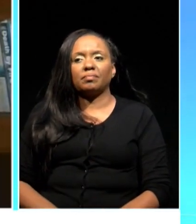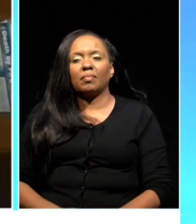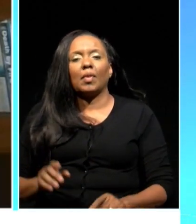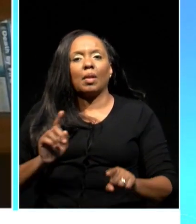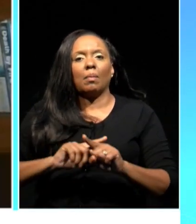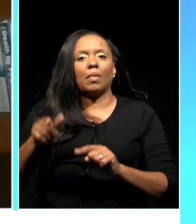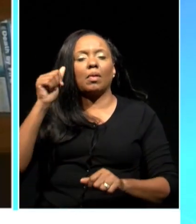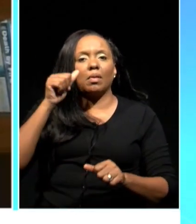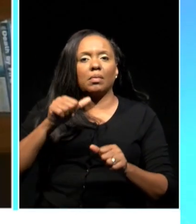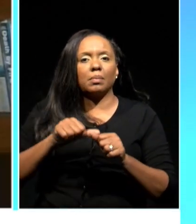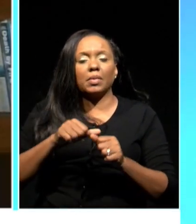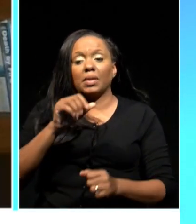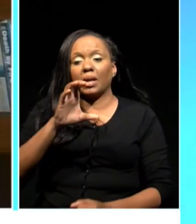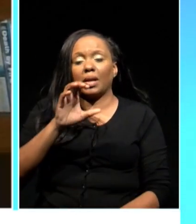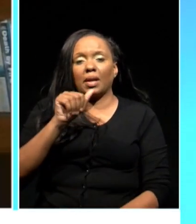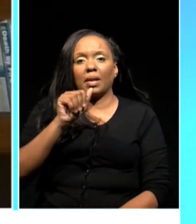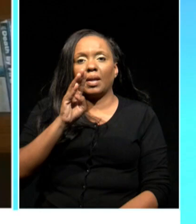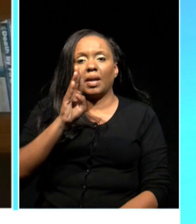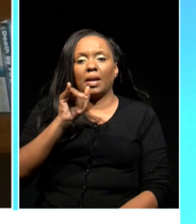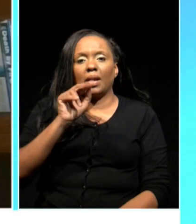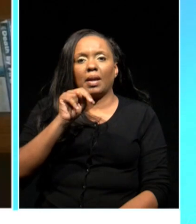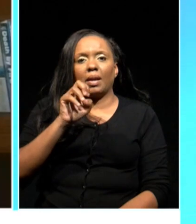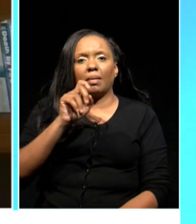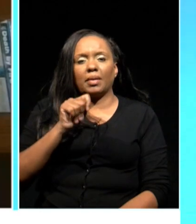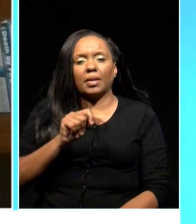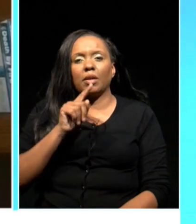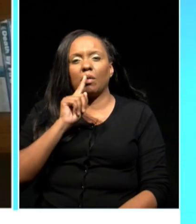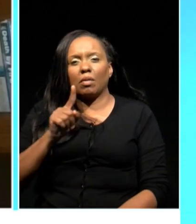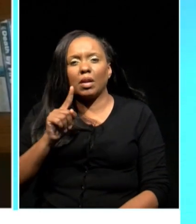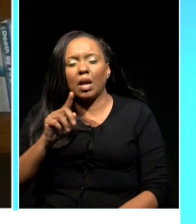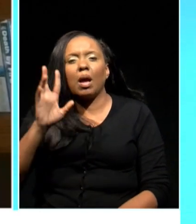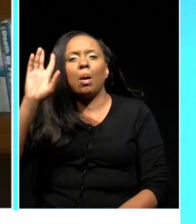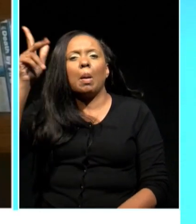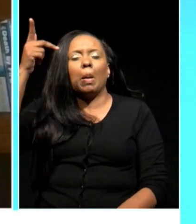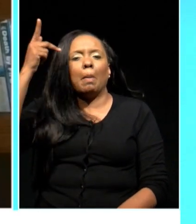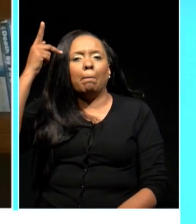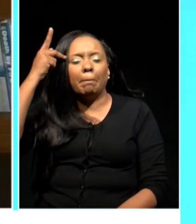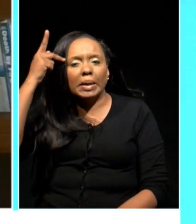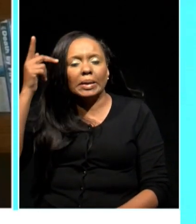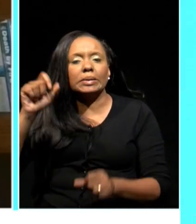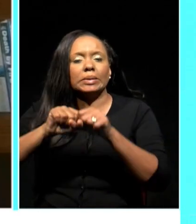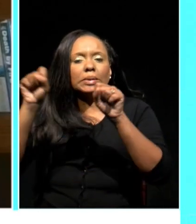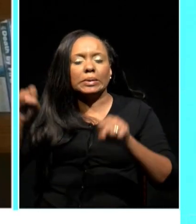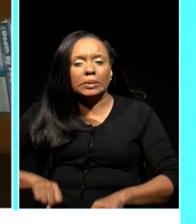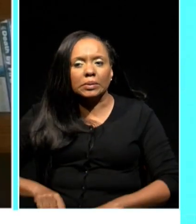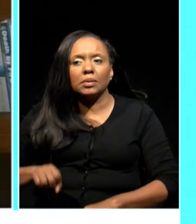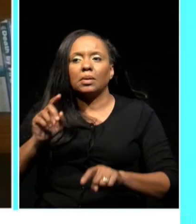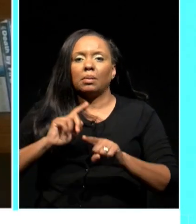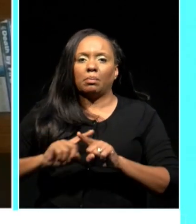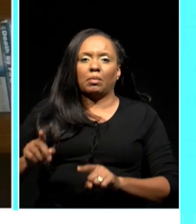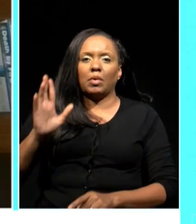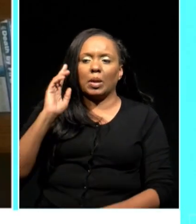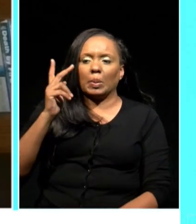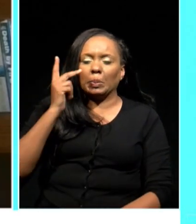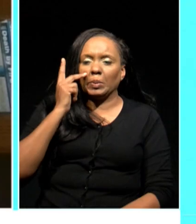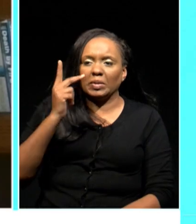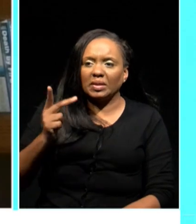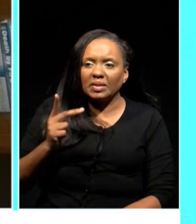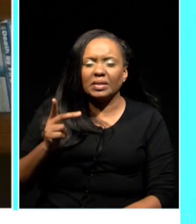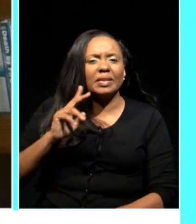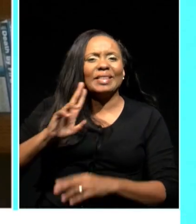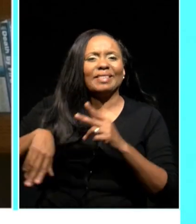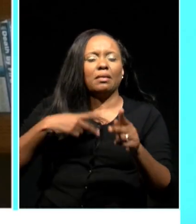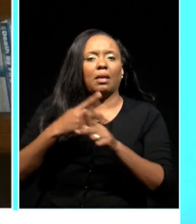political mechanism. And that might give us a clue as to what the future would look like. But of course, it will all boil down to the actual organic politics